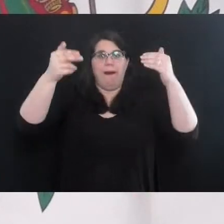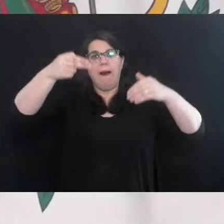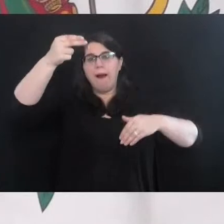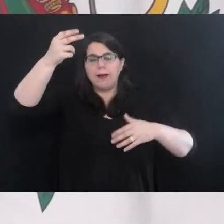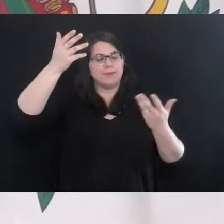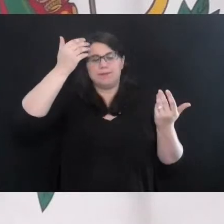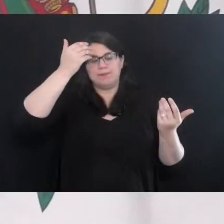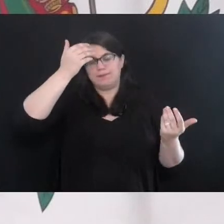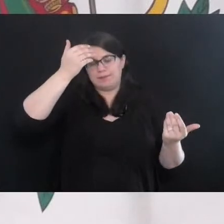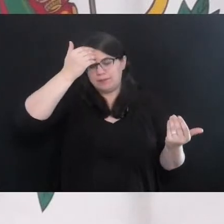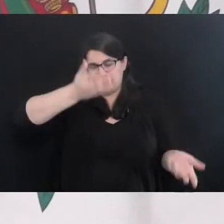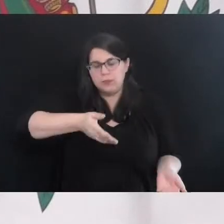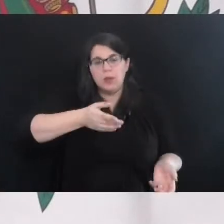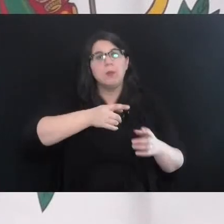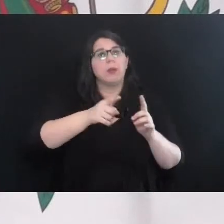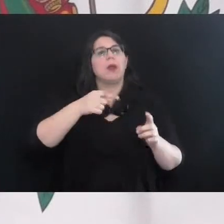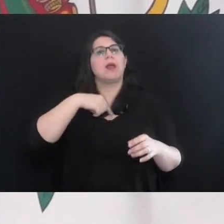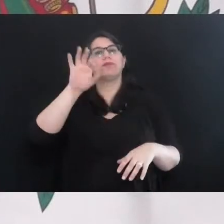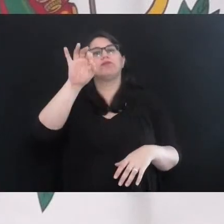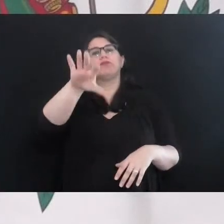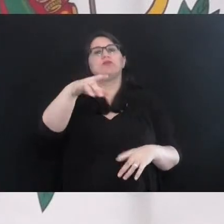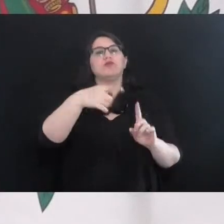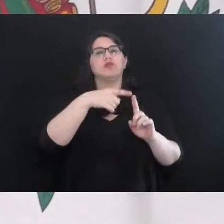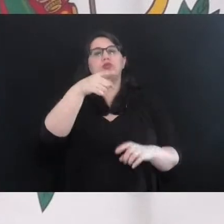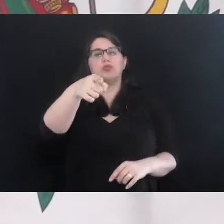you, Paul, is just this: